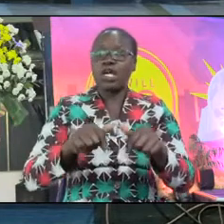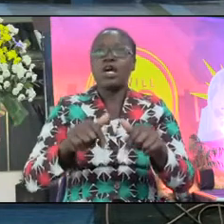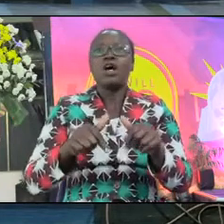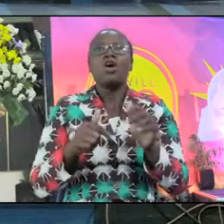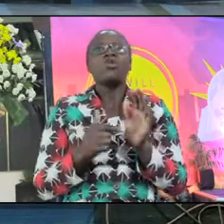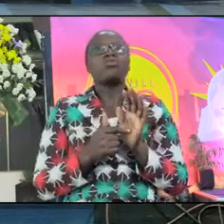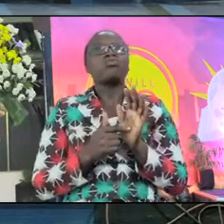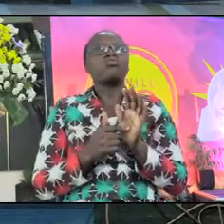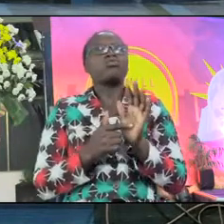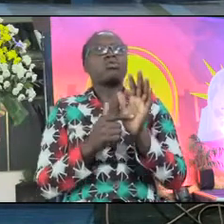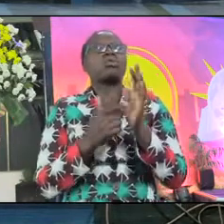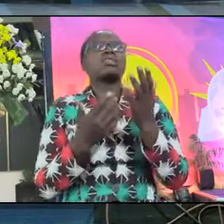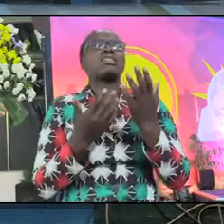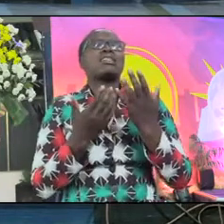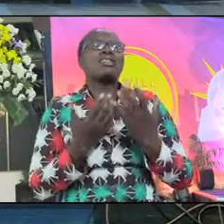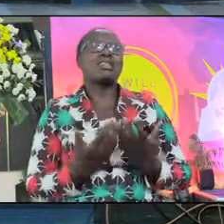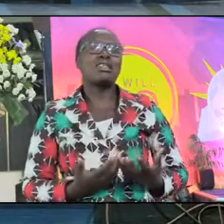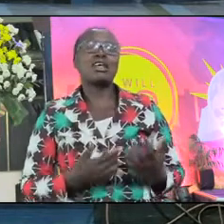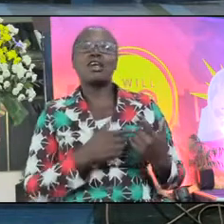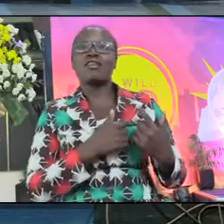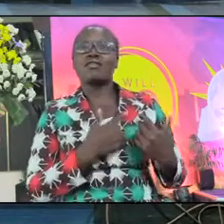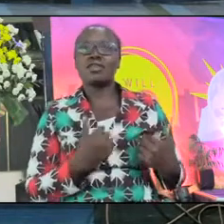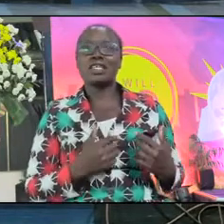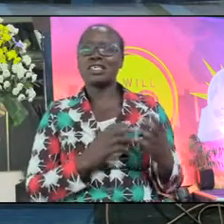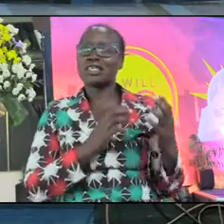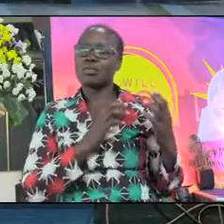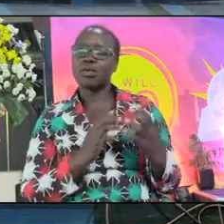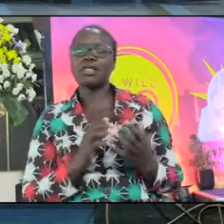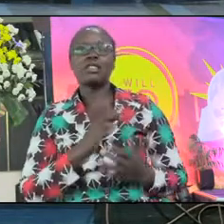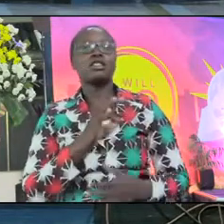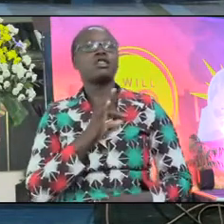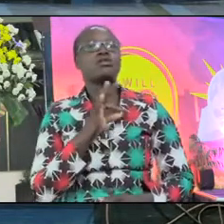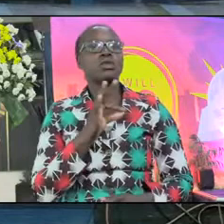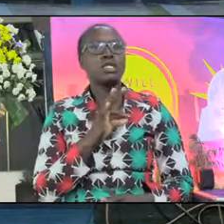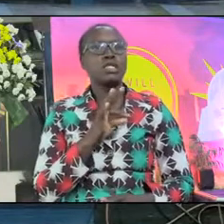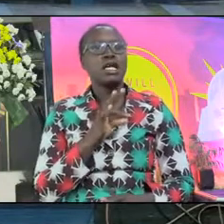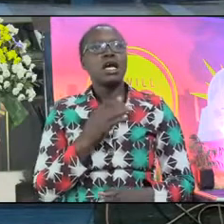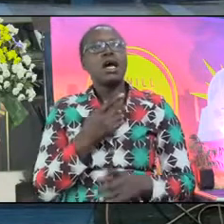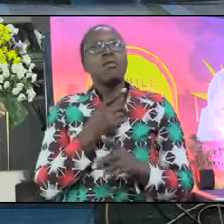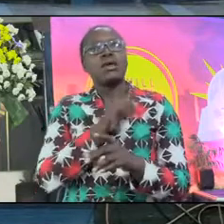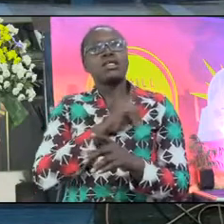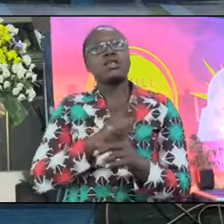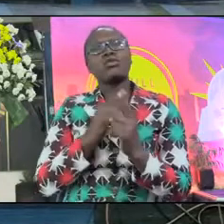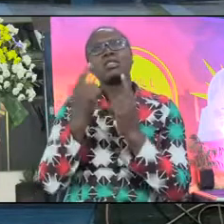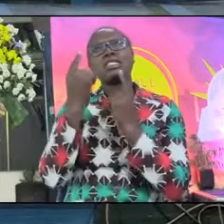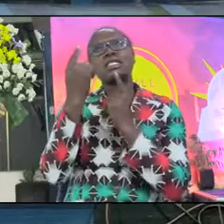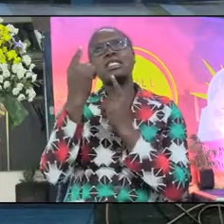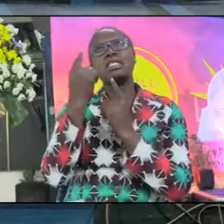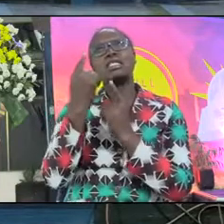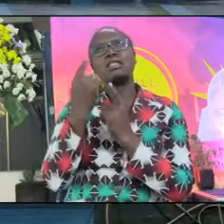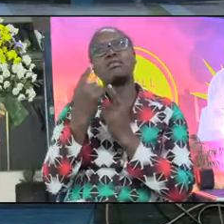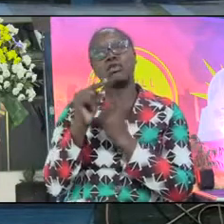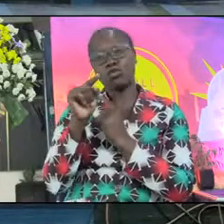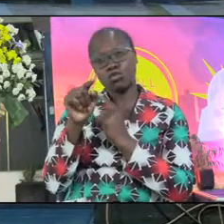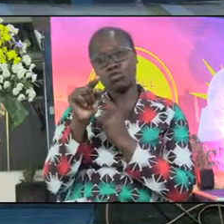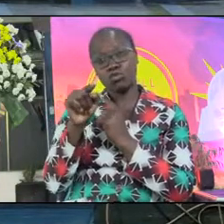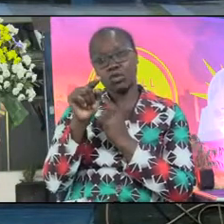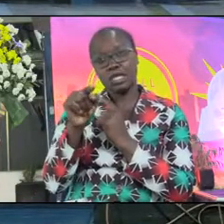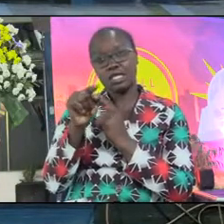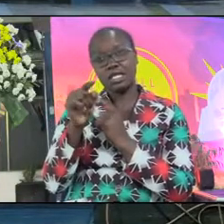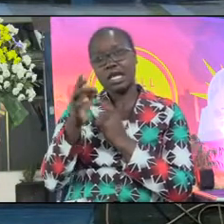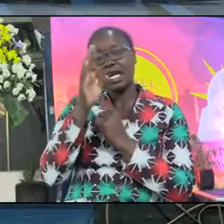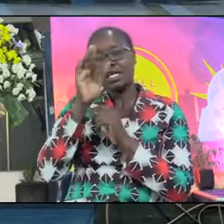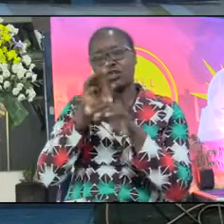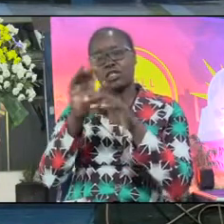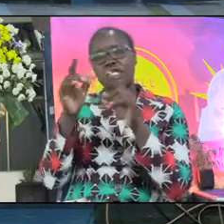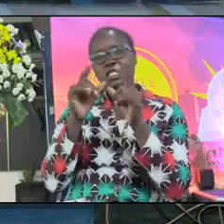ever shown up with a heavy heart and a burdened spirit, but the Lord came down to you that day? Your God